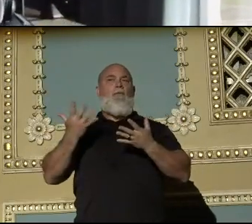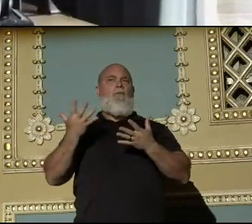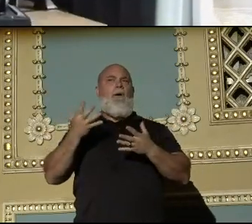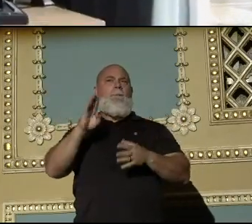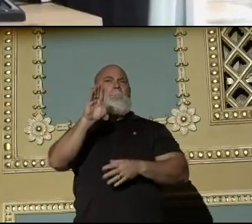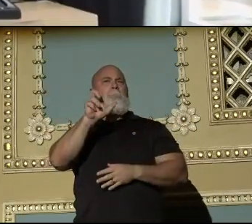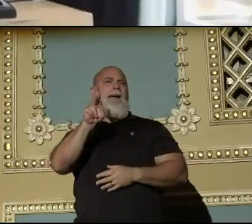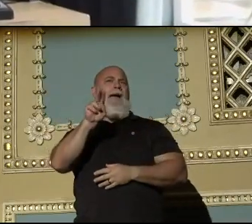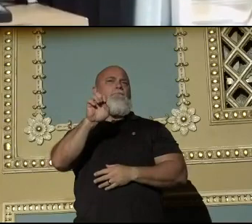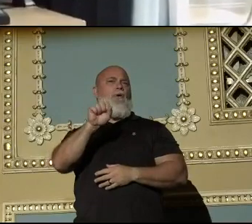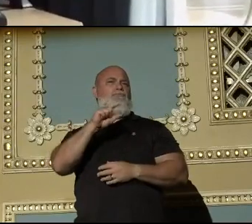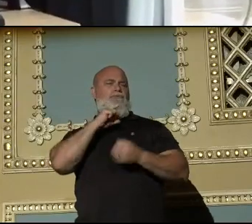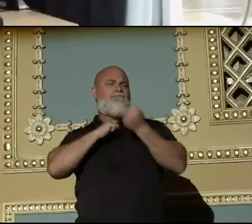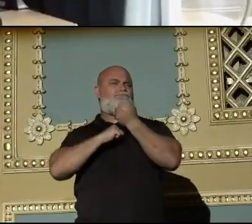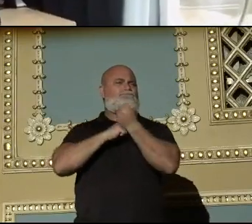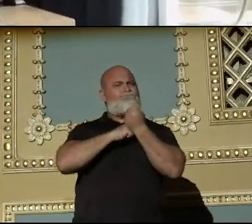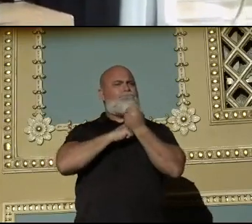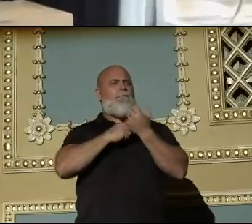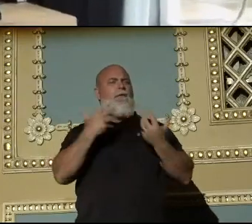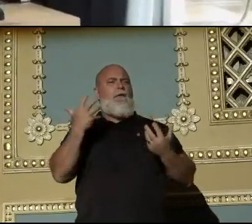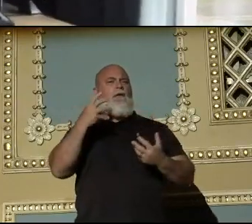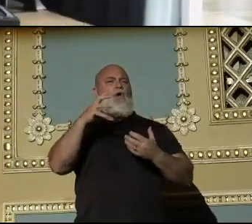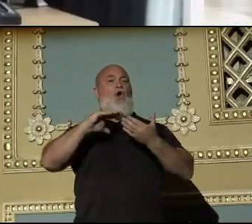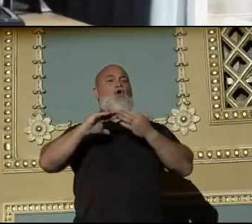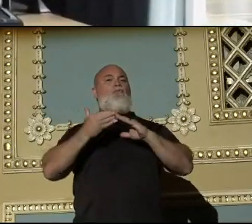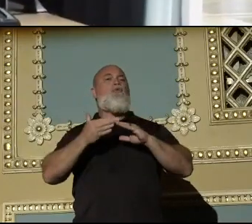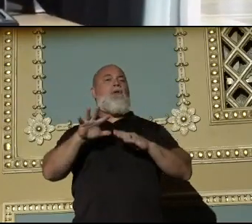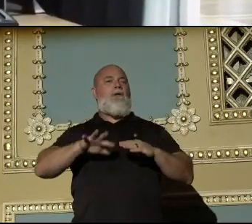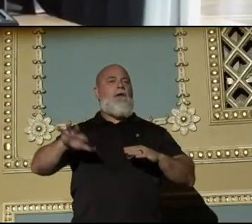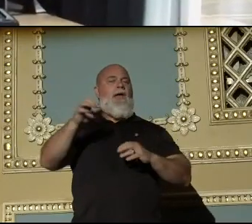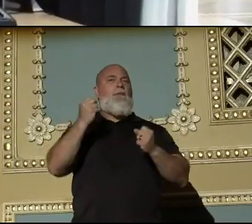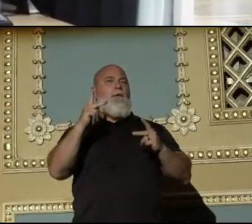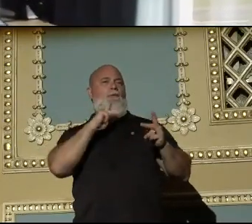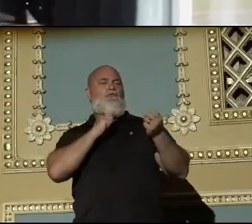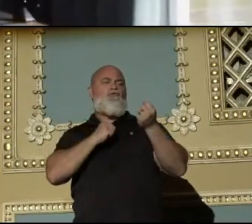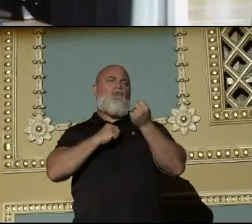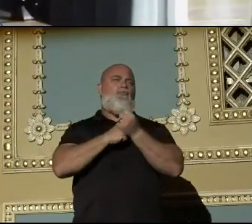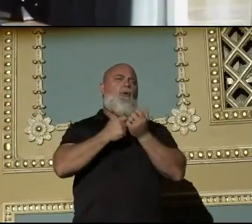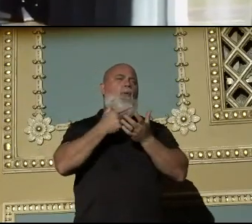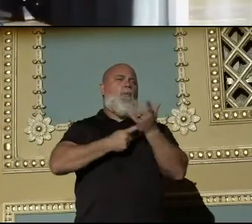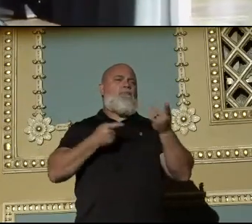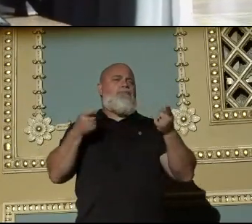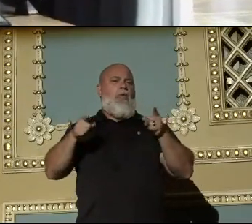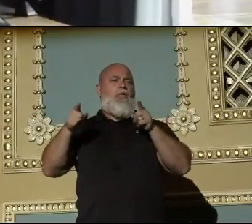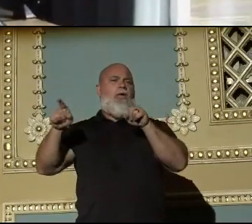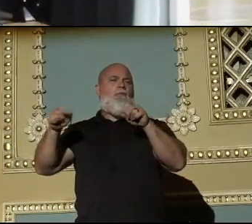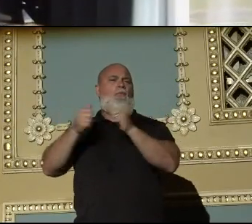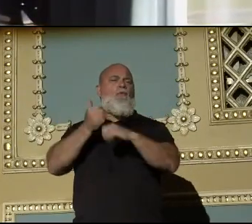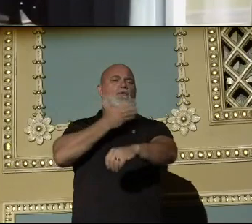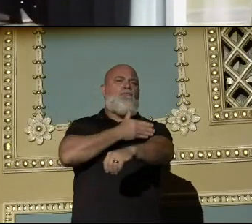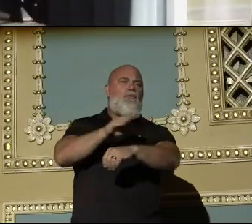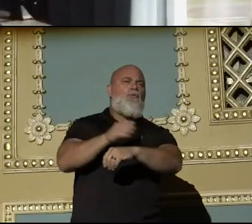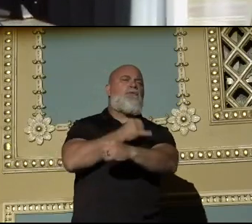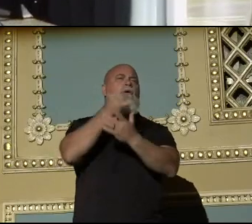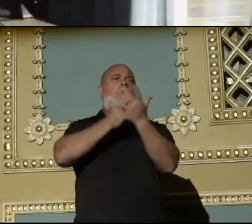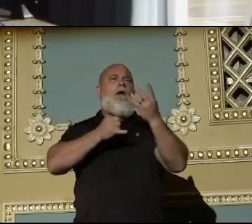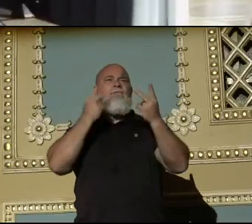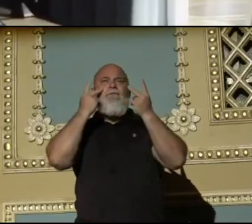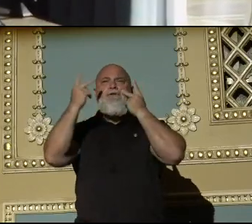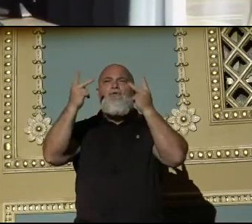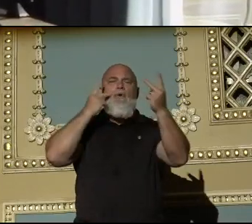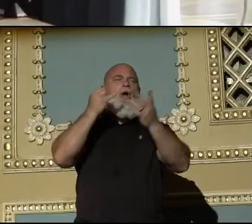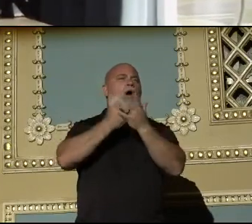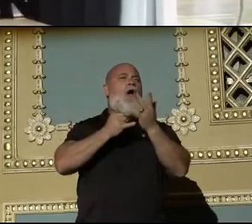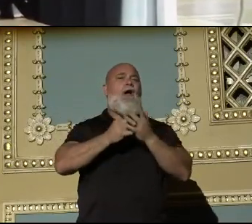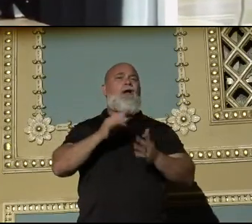city, is their artistic community and how much people support what's going on with music and arts and visual arts. It's a crazy thing